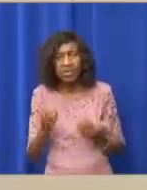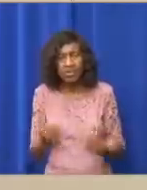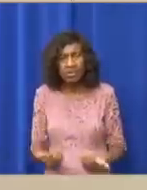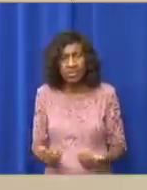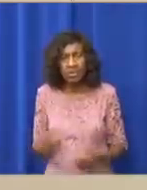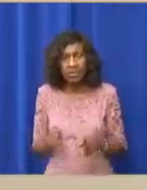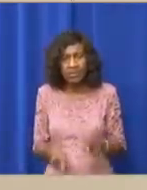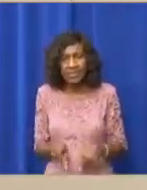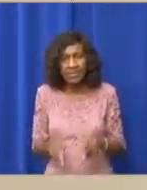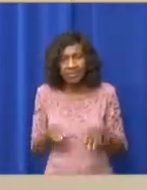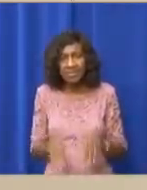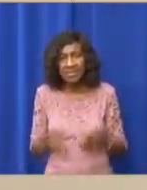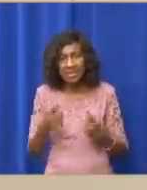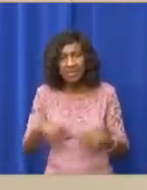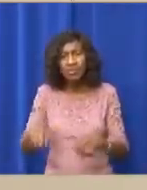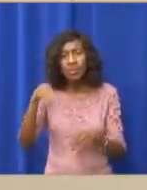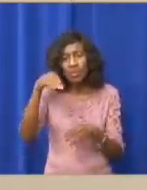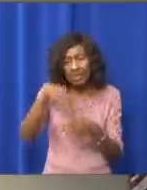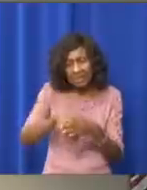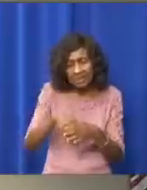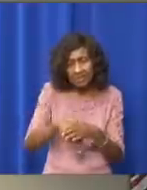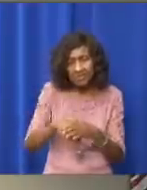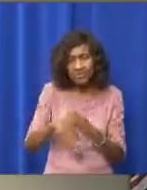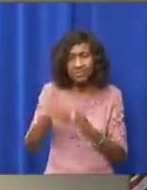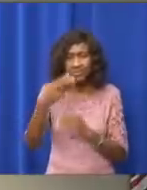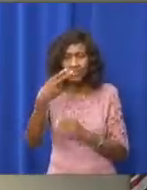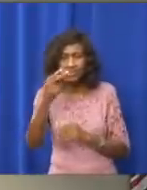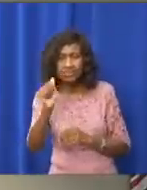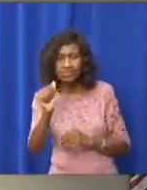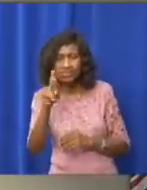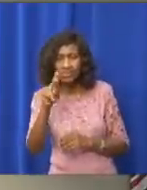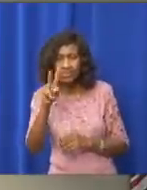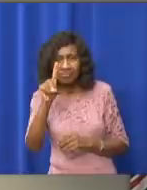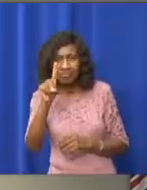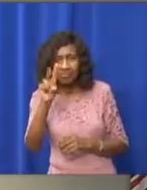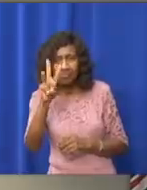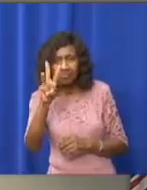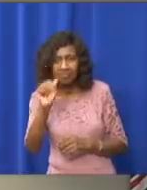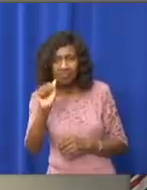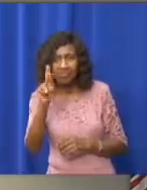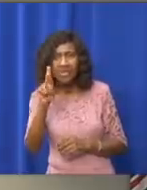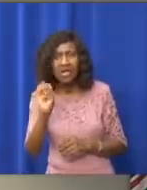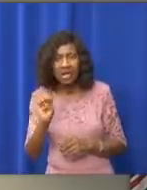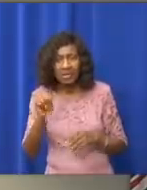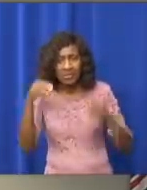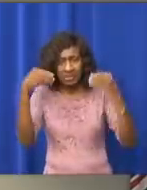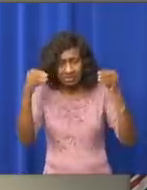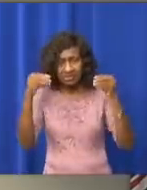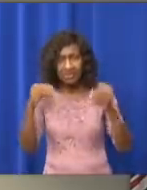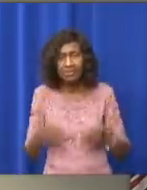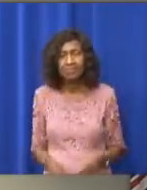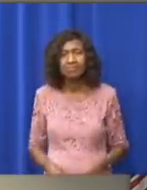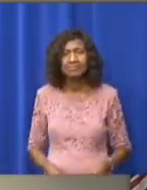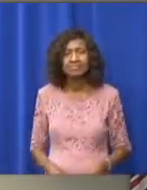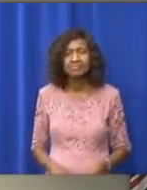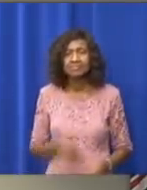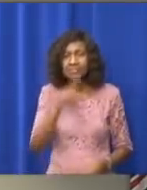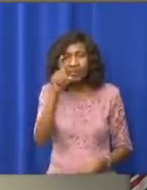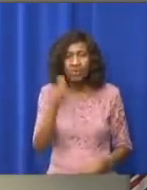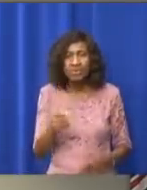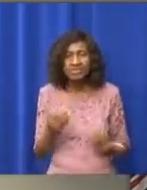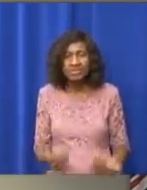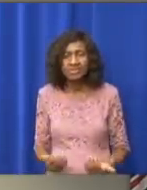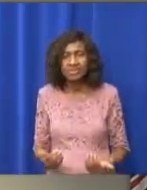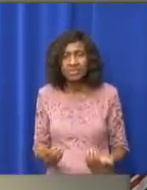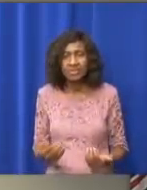Okay. That leads me to a question about another large industry, which are the beauty salons. Mm-hmm.